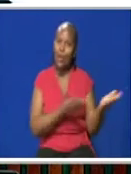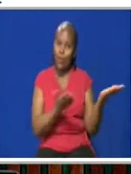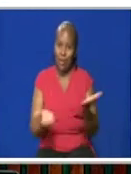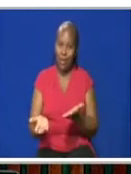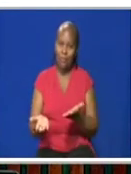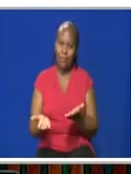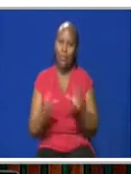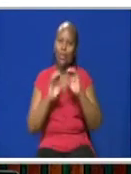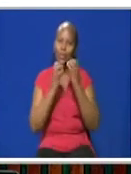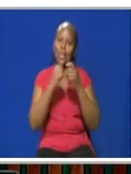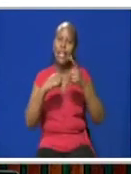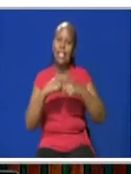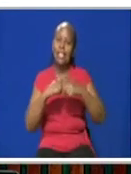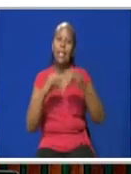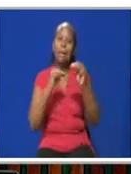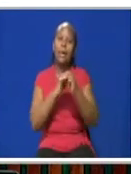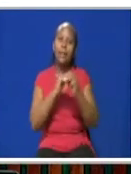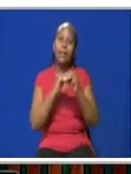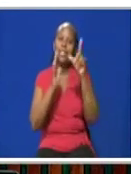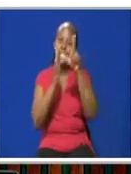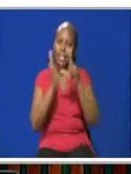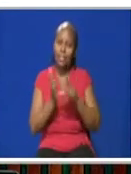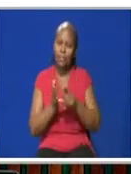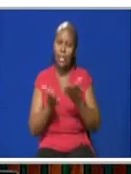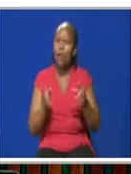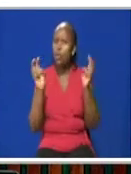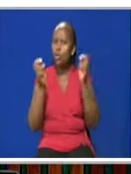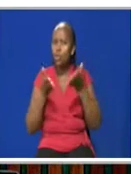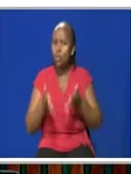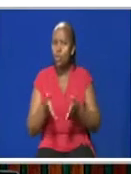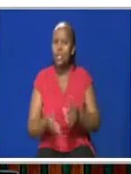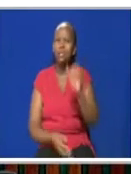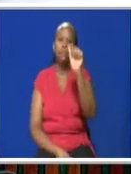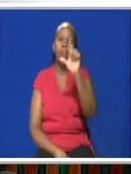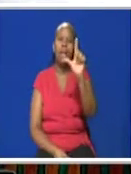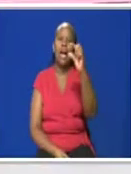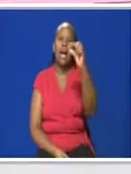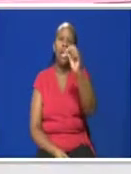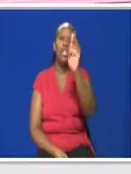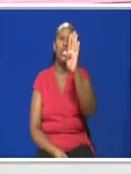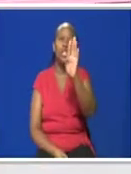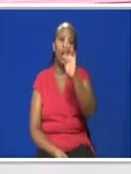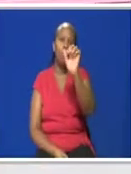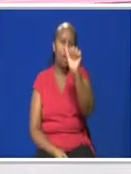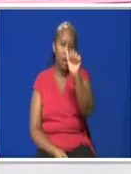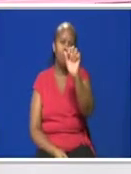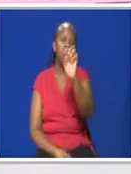Welcome to our classics mathematics lesson. Our topic for the day, we are going to look at